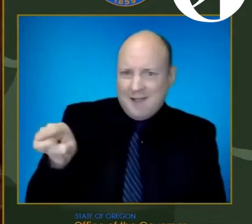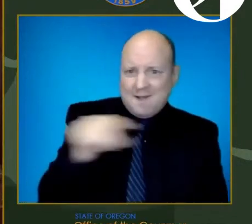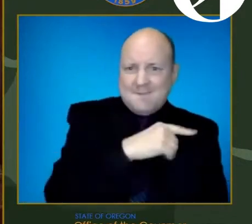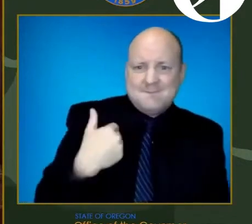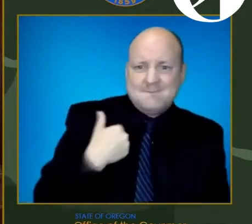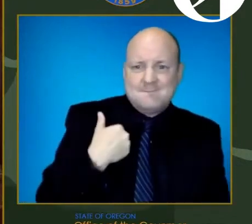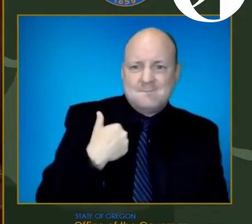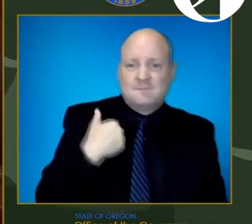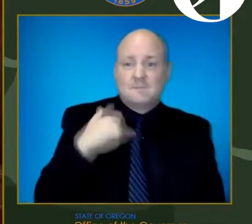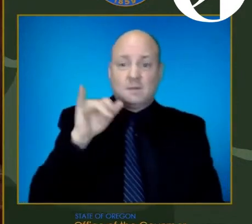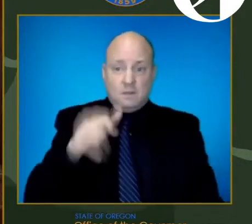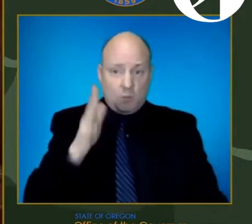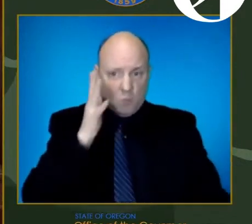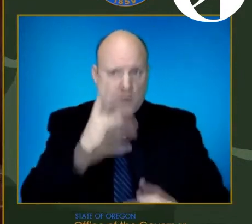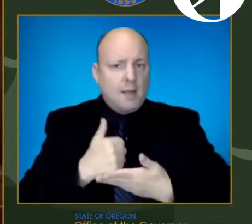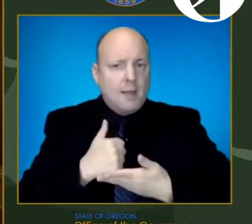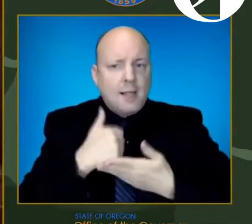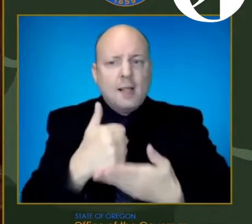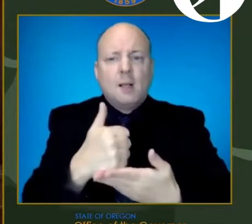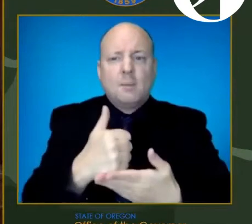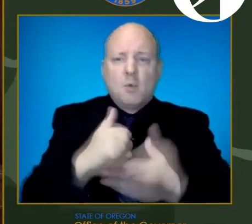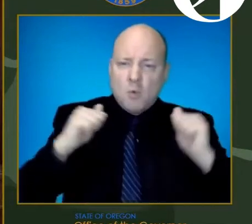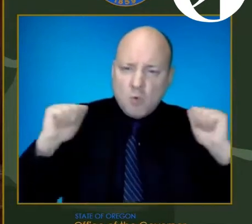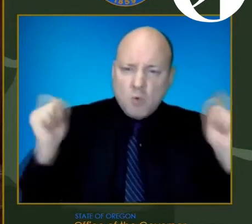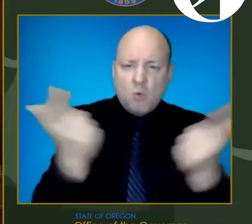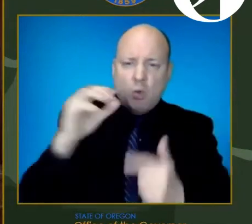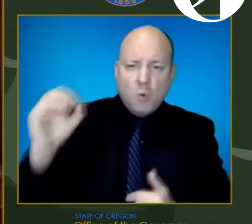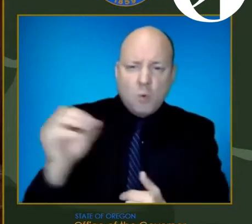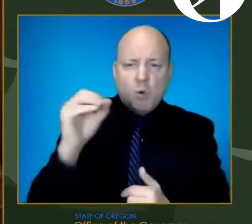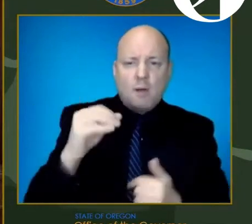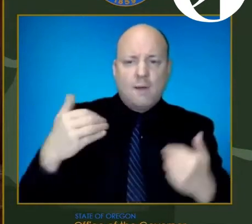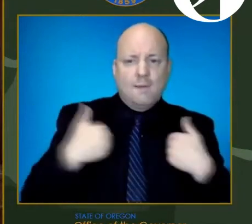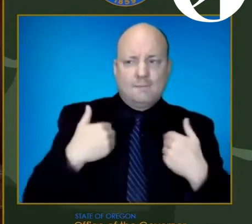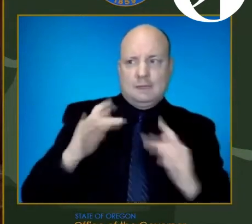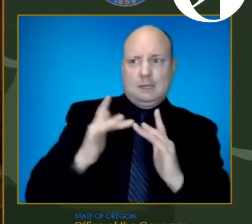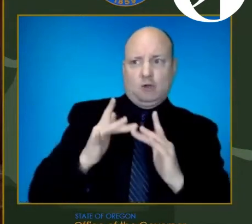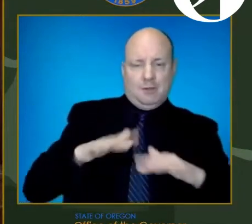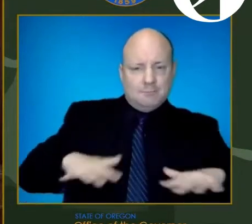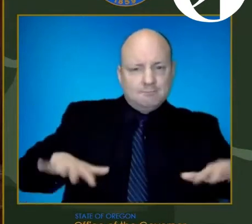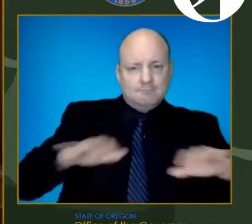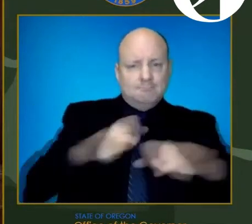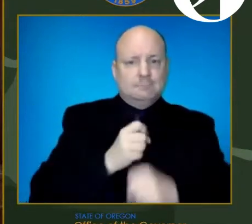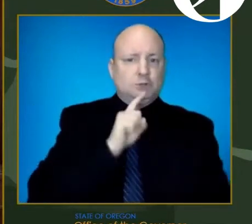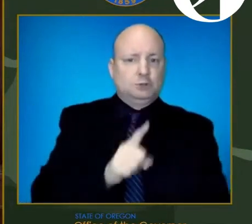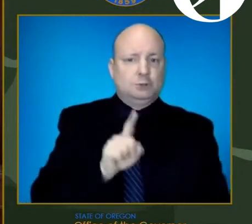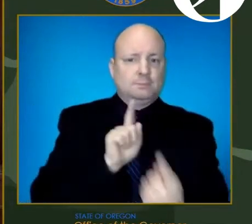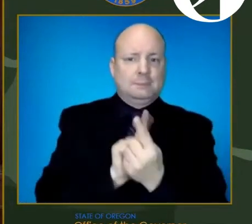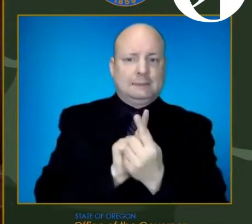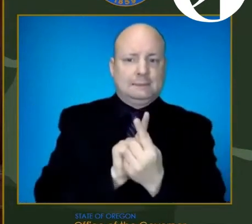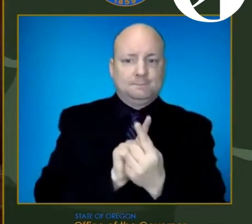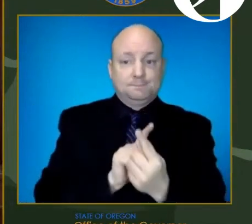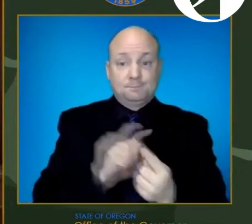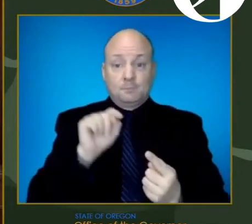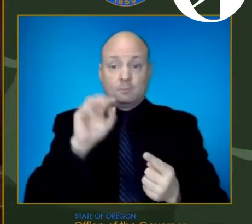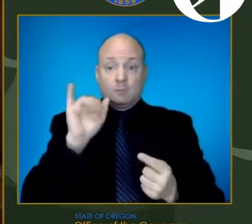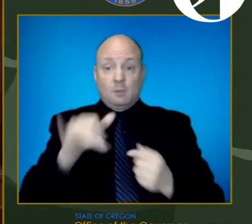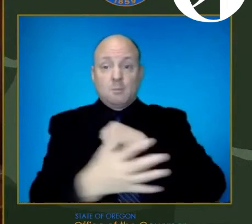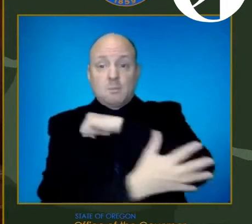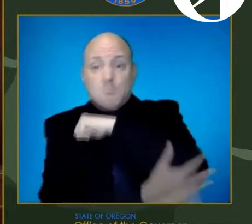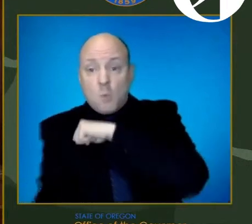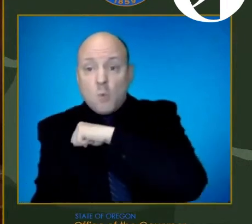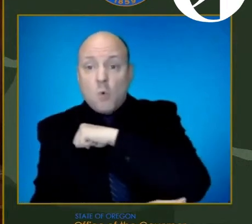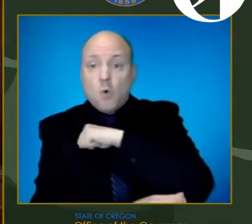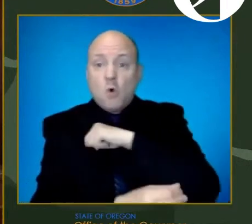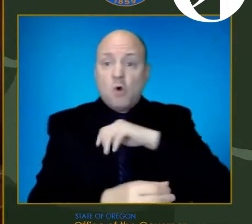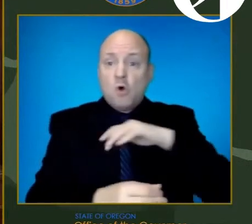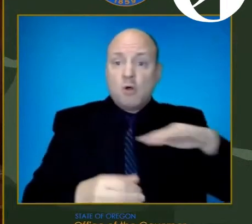divide. And the disparities in access aren't just a problem here, but across the entire country.